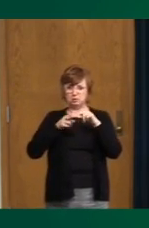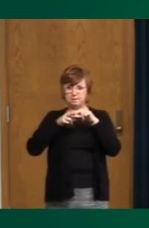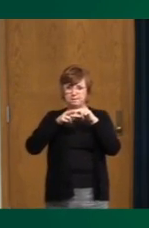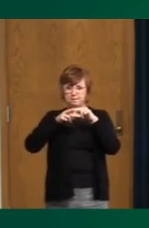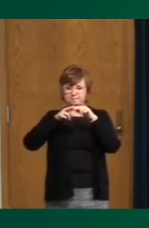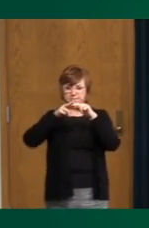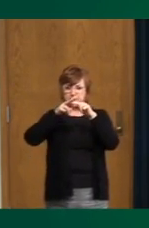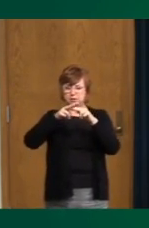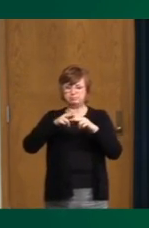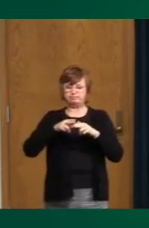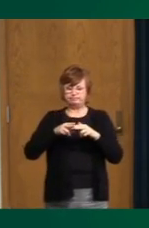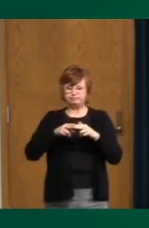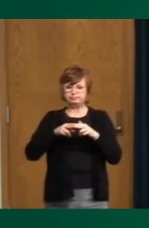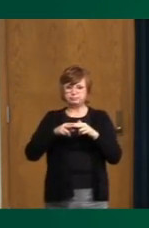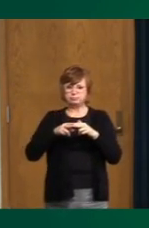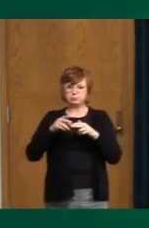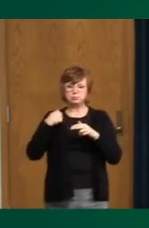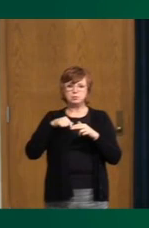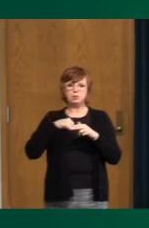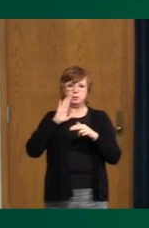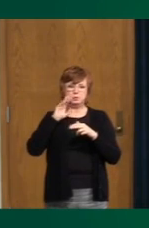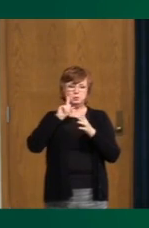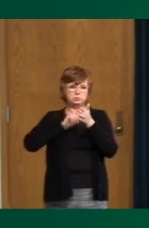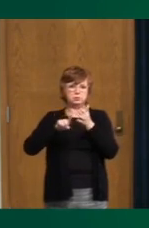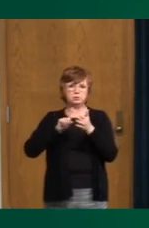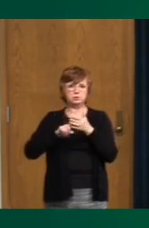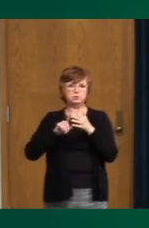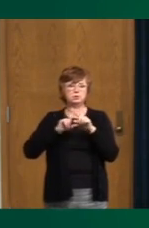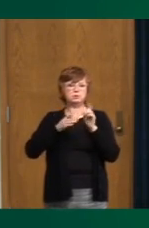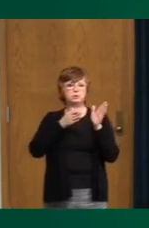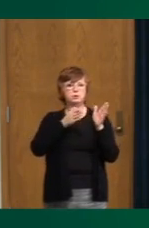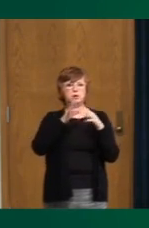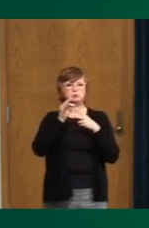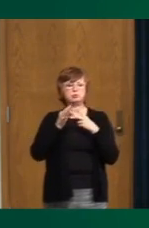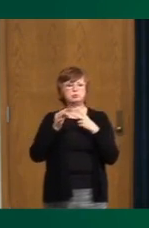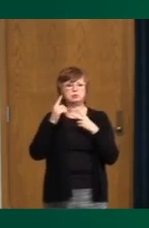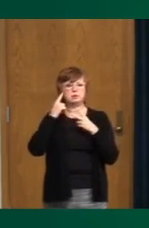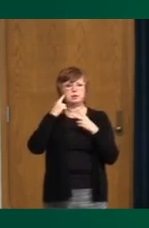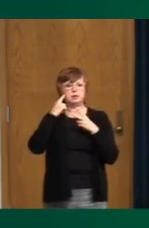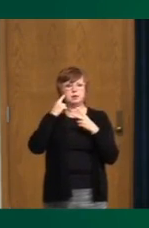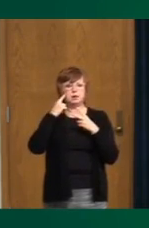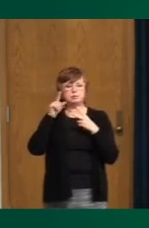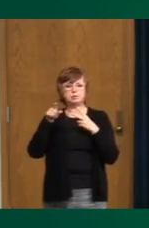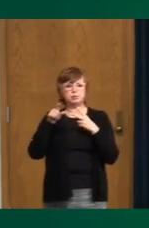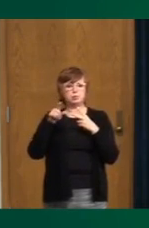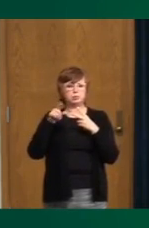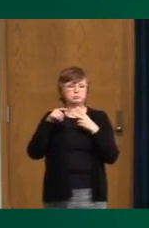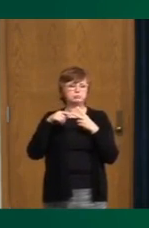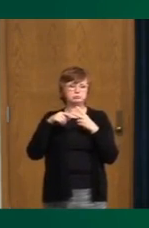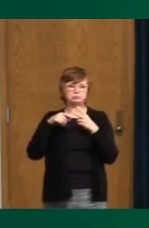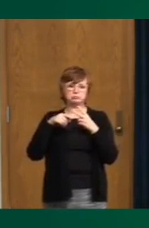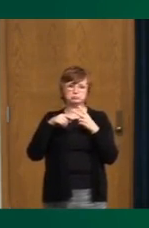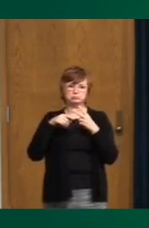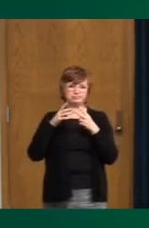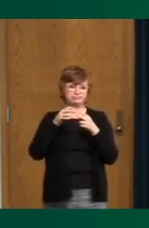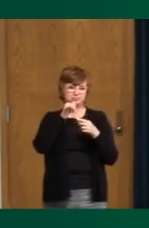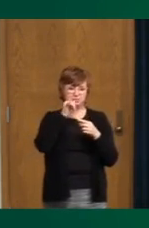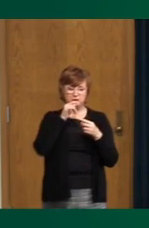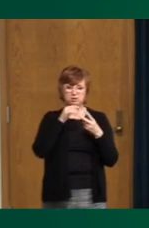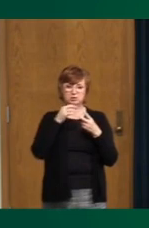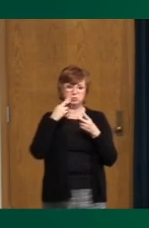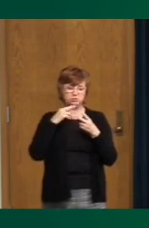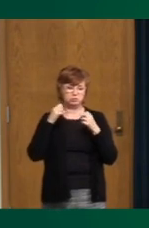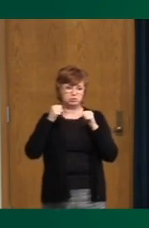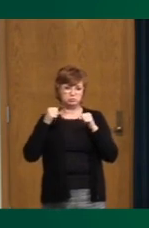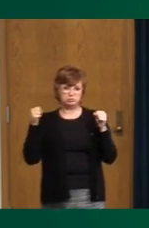community safely, then we will have to look at additional measures, starting in some of these areas, additional measures, which